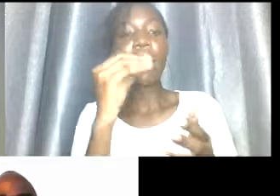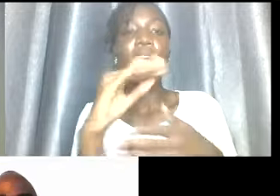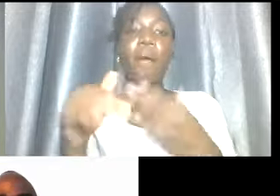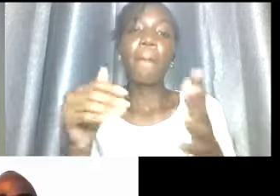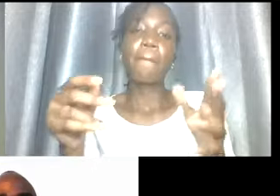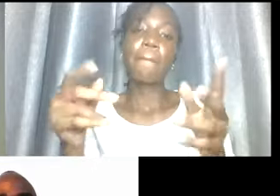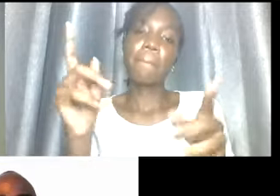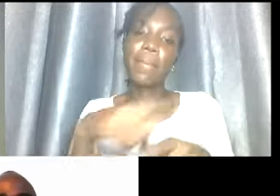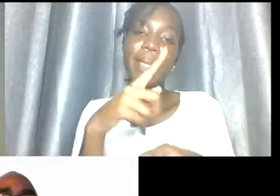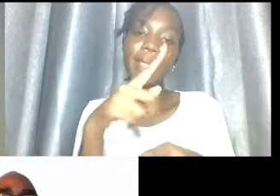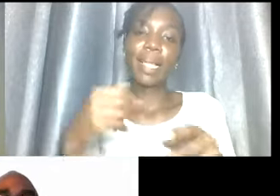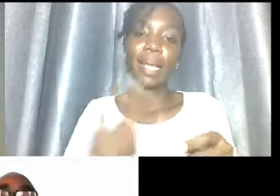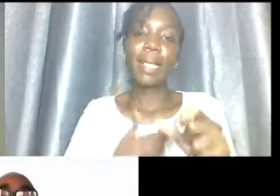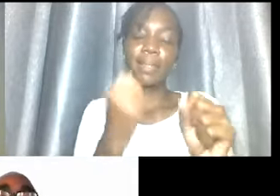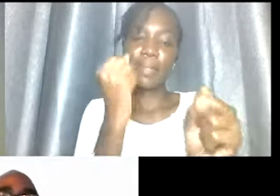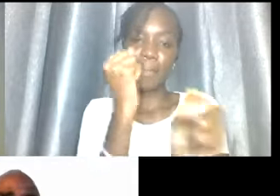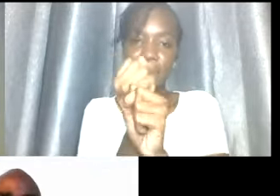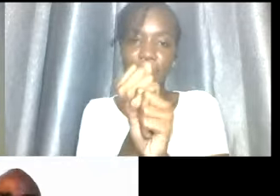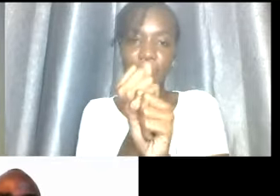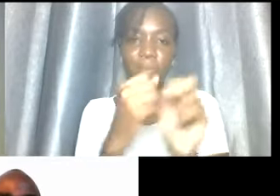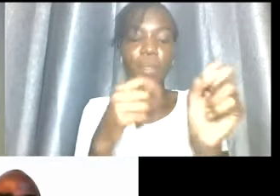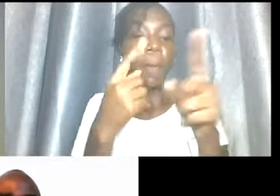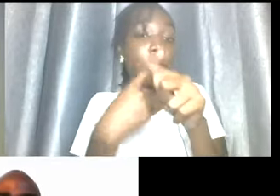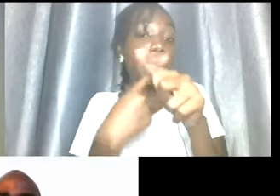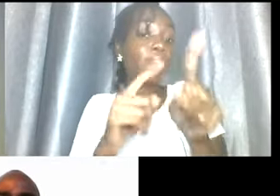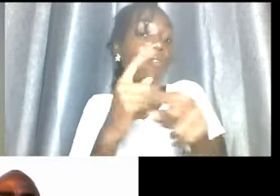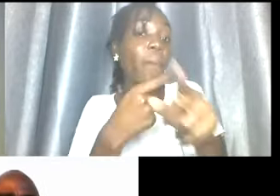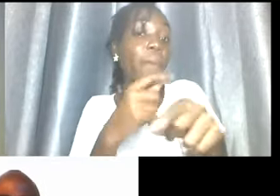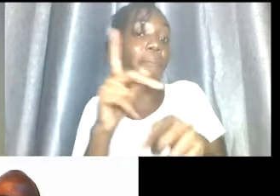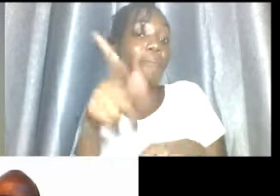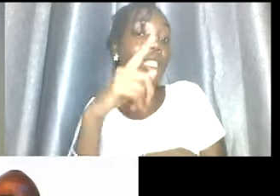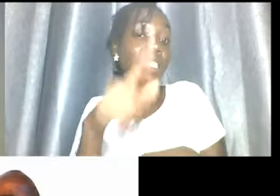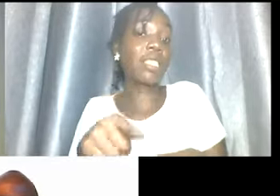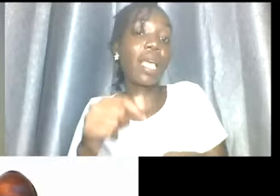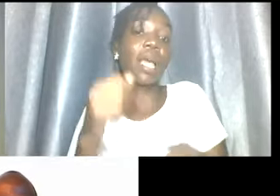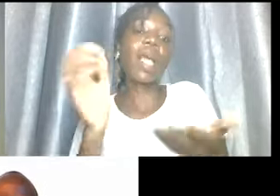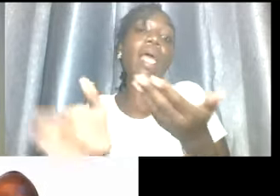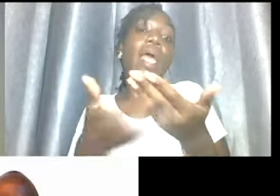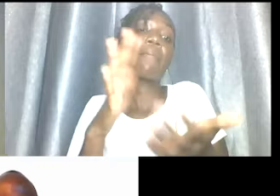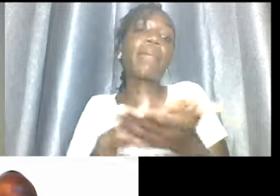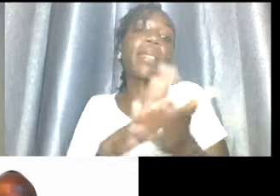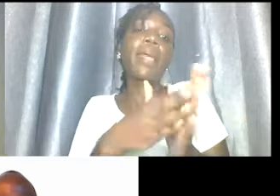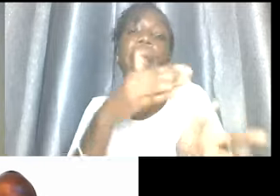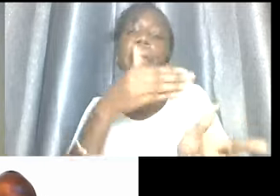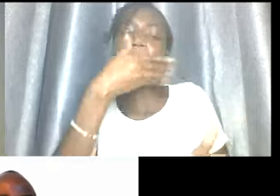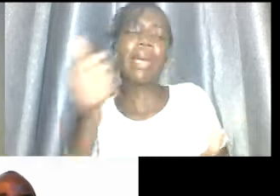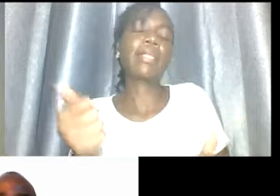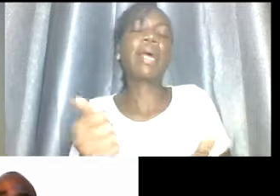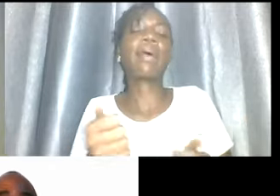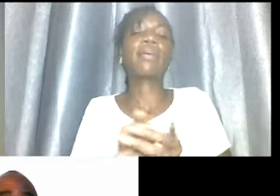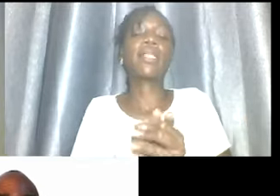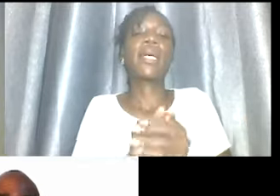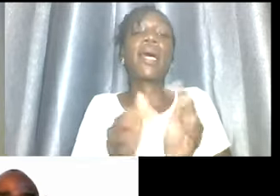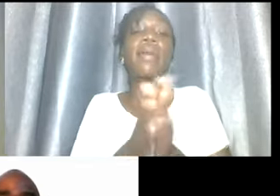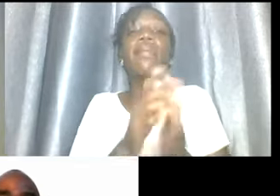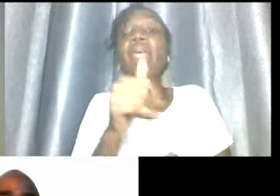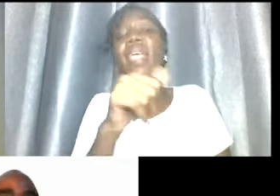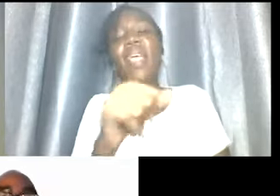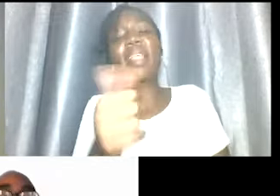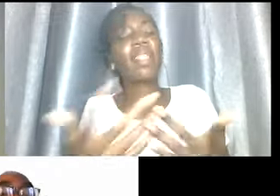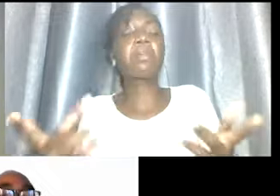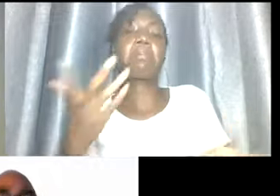mistakes is there to help us become better in any aspect of life, whether it's in